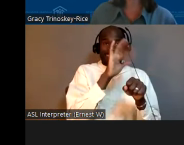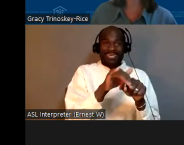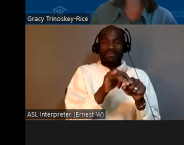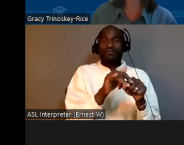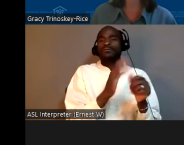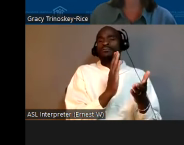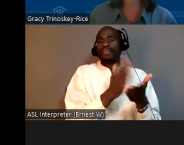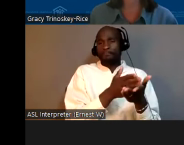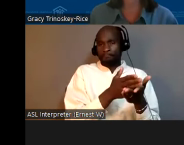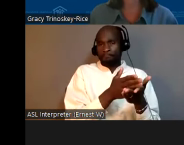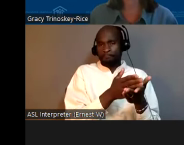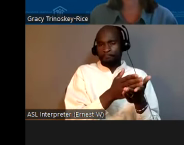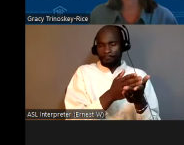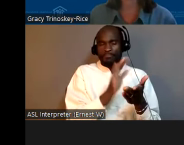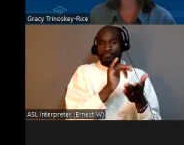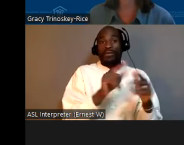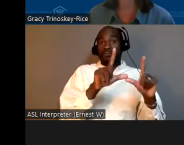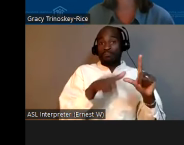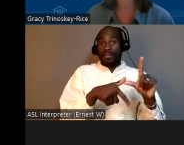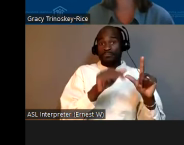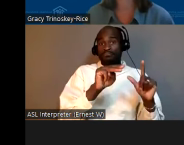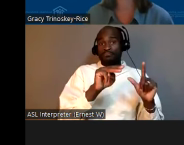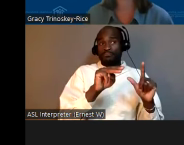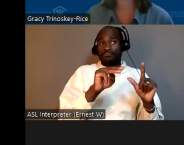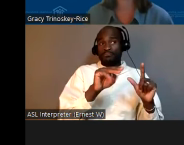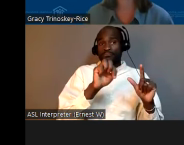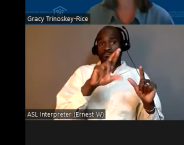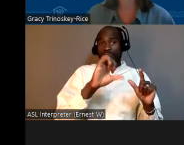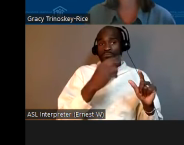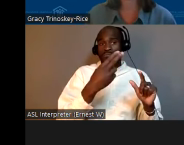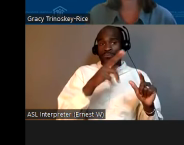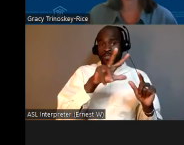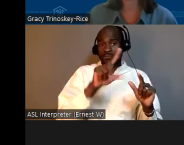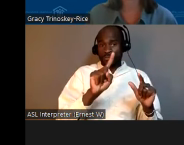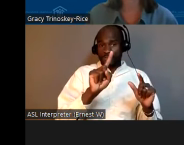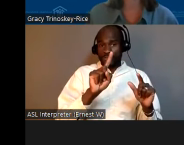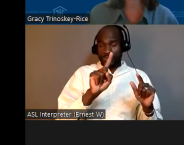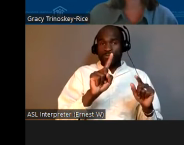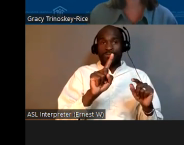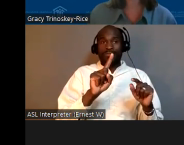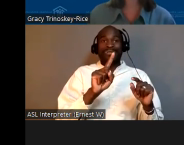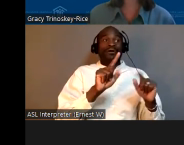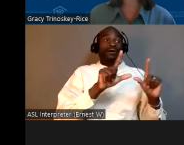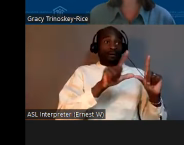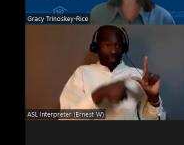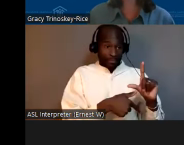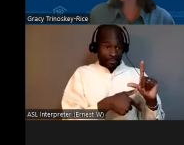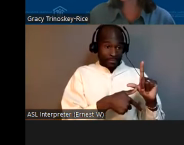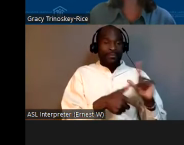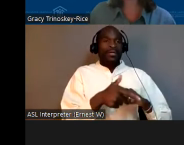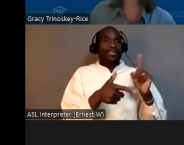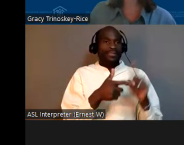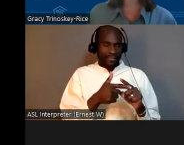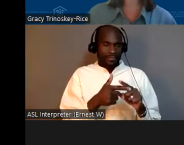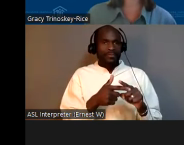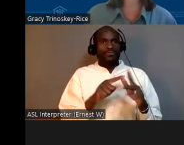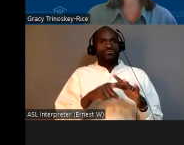that actually expired on March 31st, which triggered eligibility redeterminations and renewals for the first